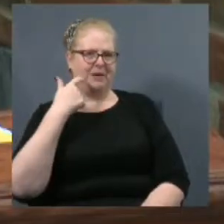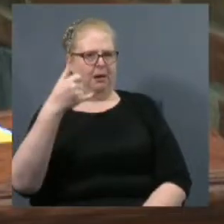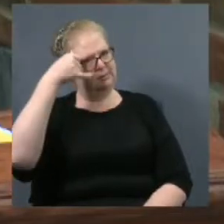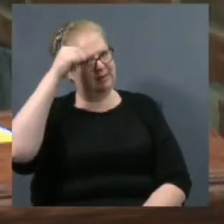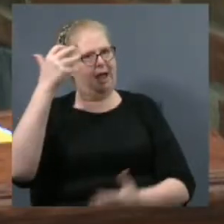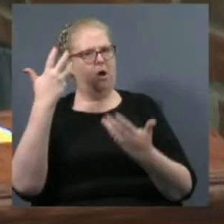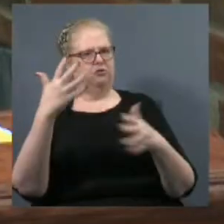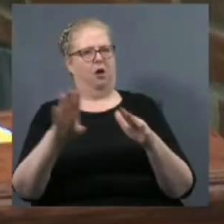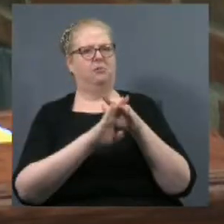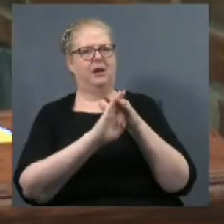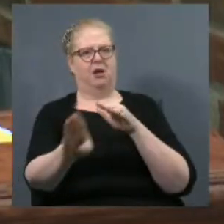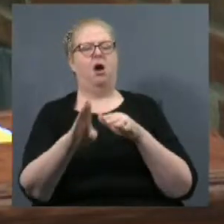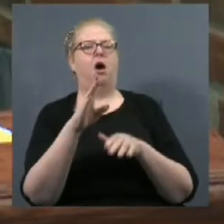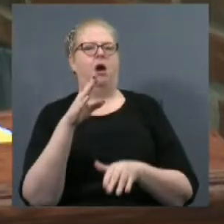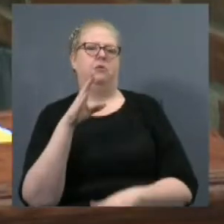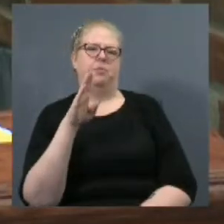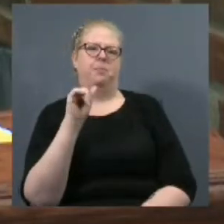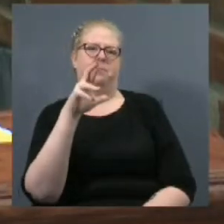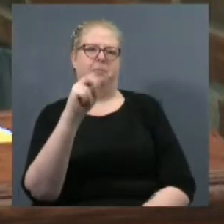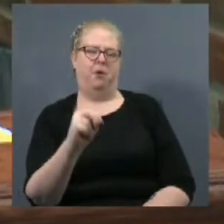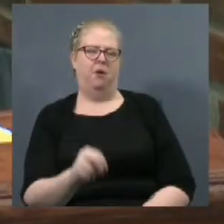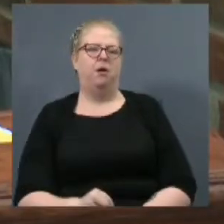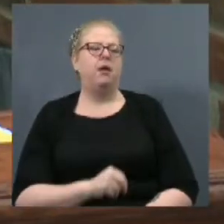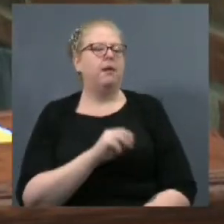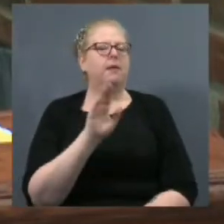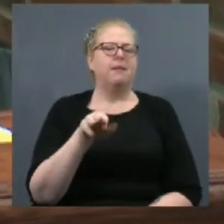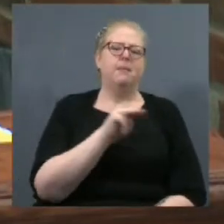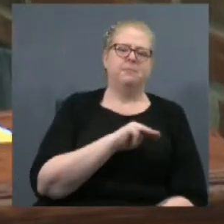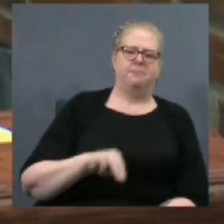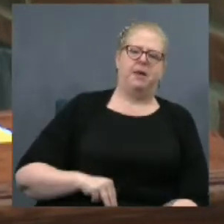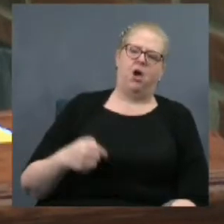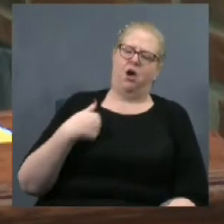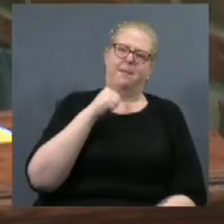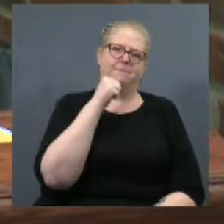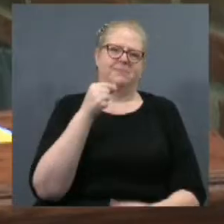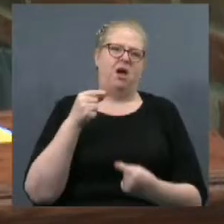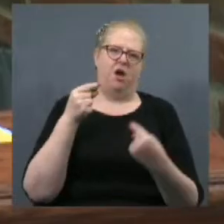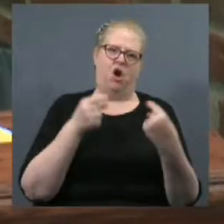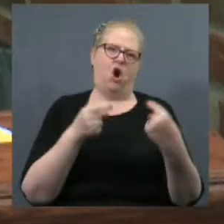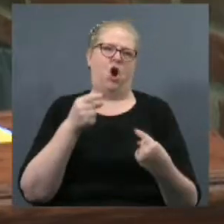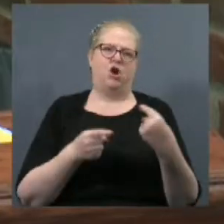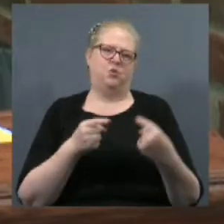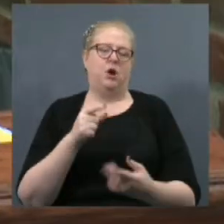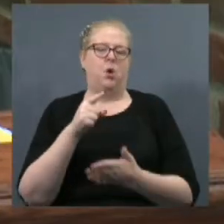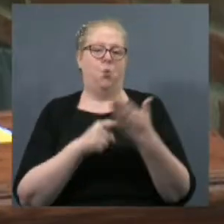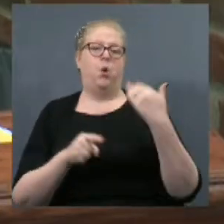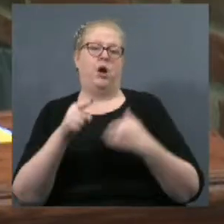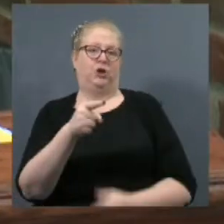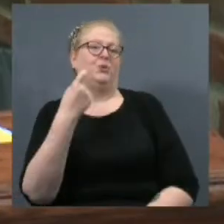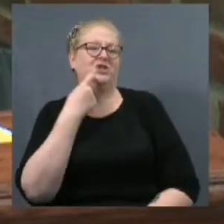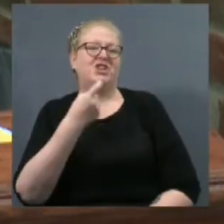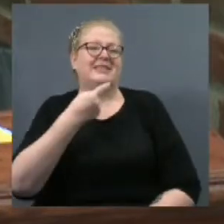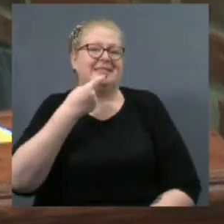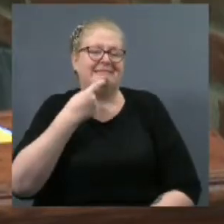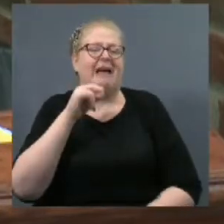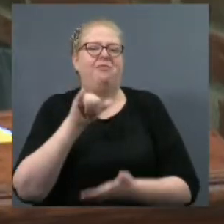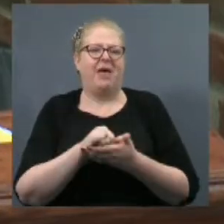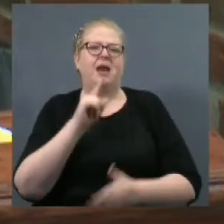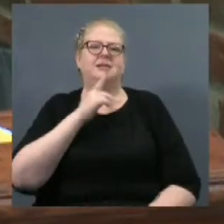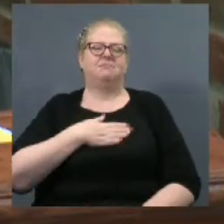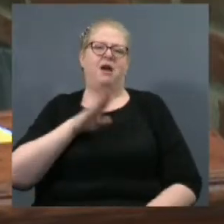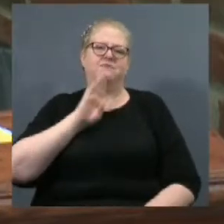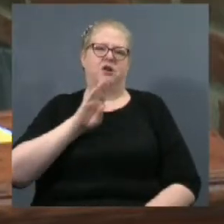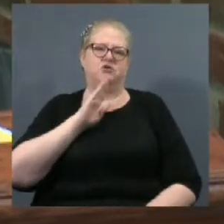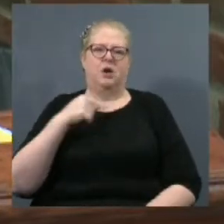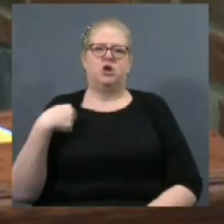agree. Mayor, I'm not arguing, but what you just said is my frustration. We don't own it.